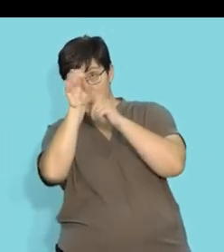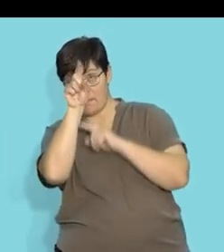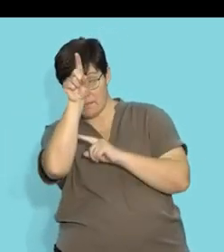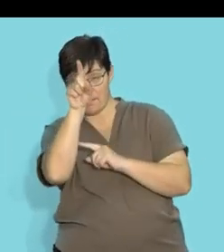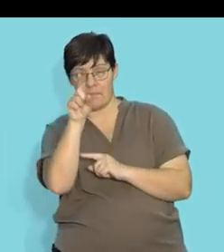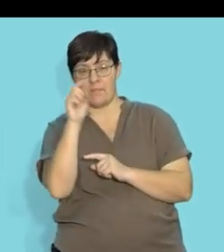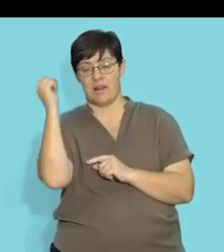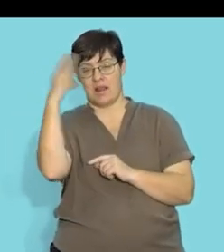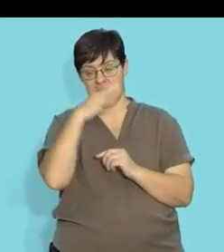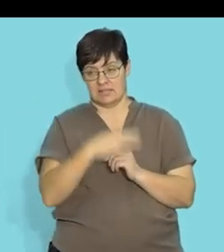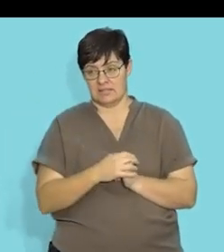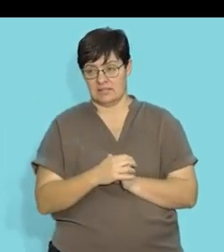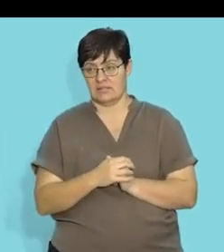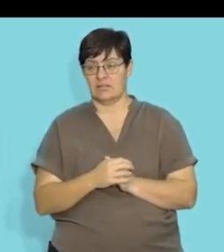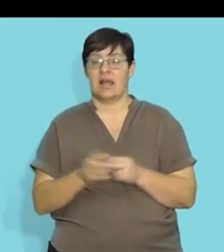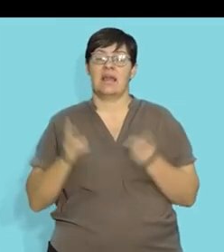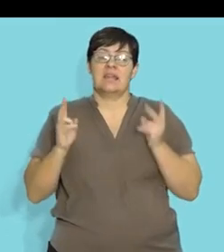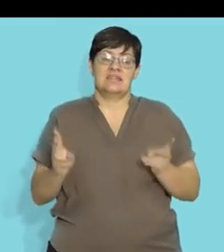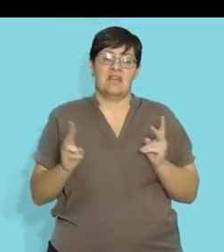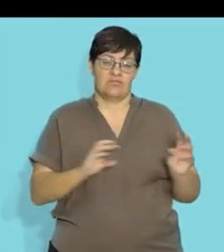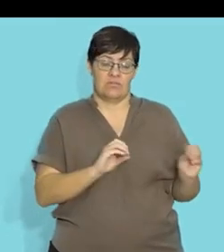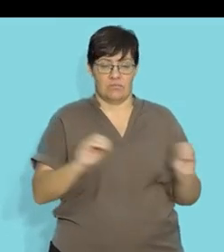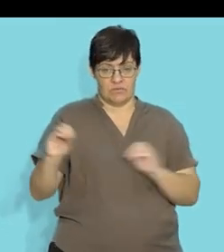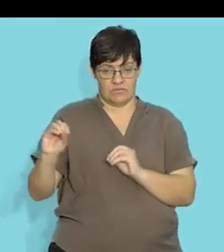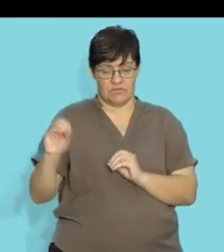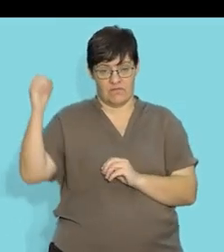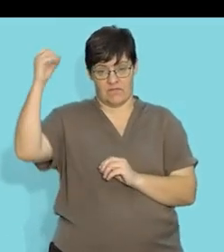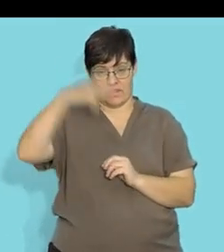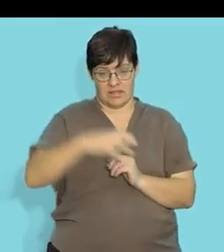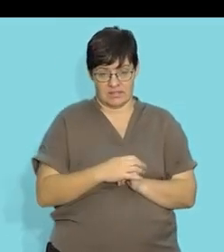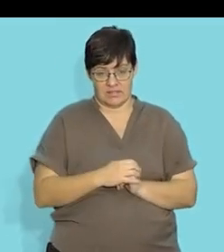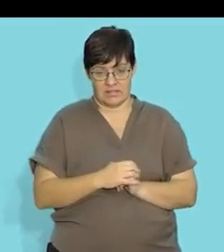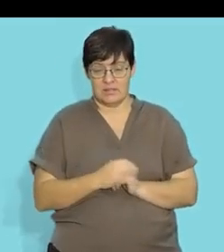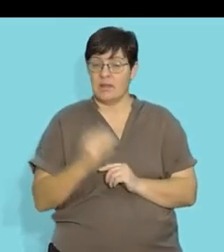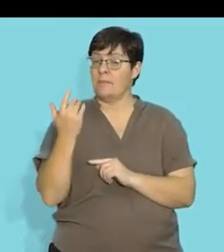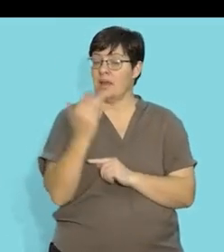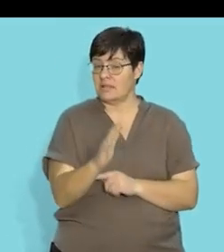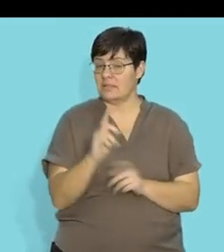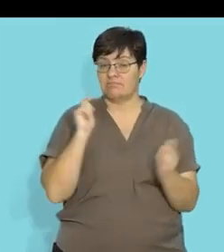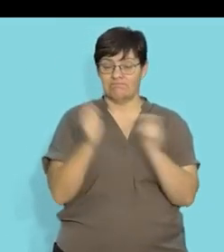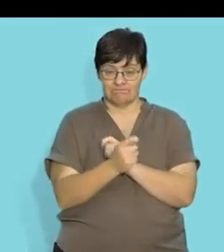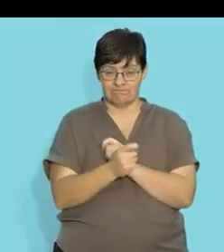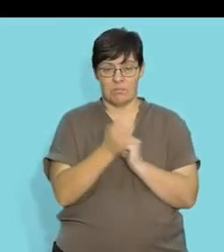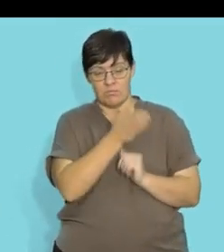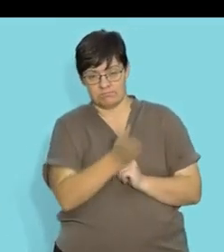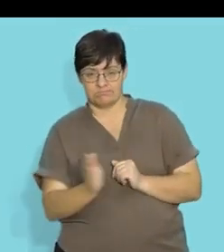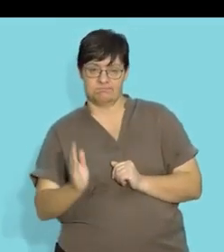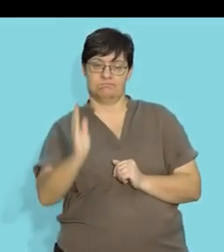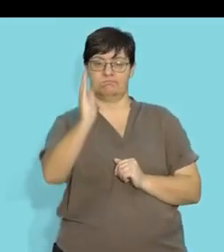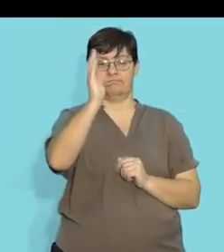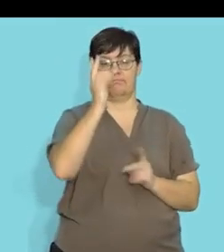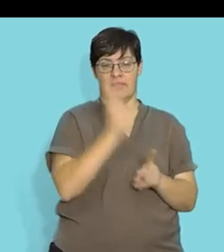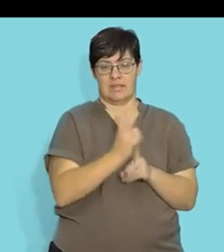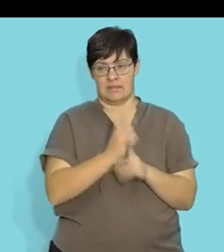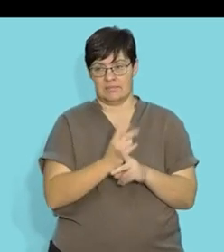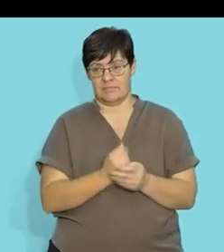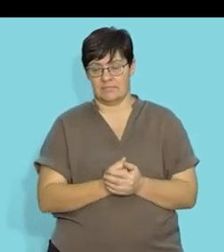light. And so we see this natural movement towards the light and the plant becoming vertical once